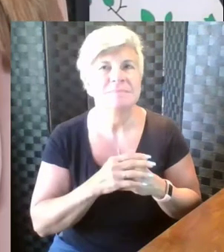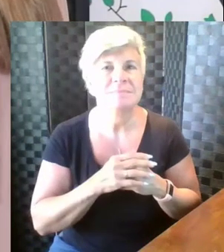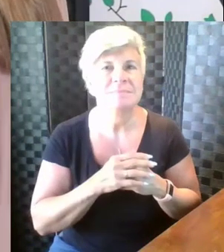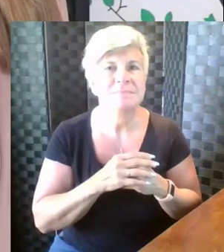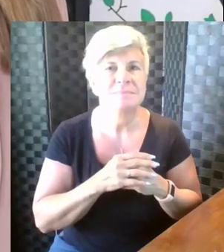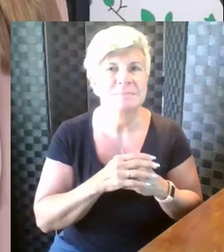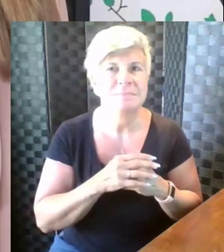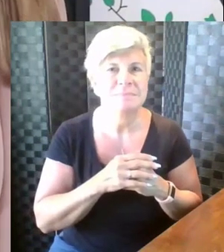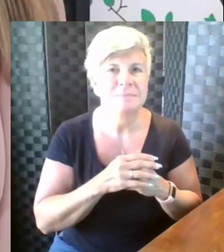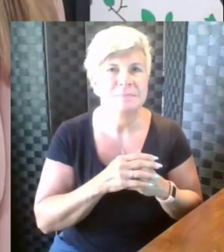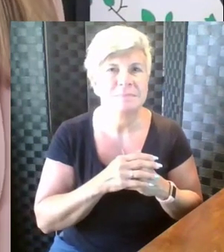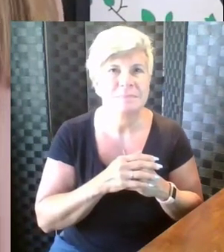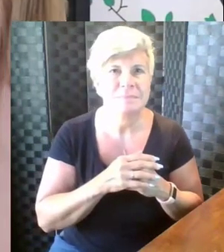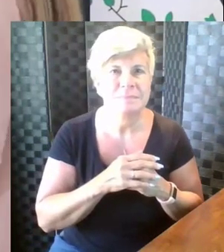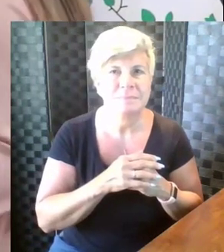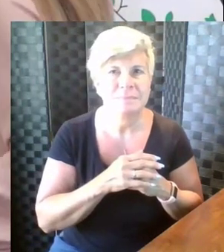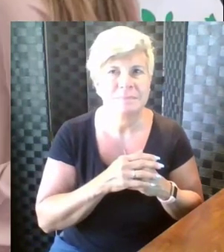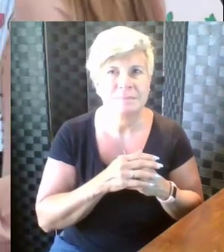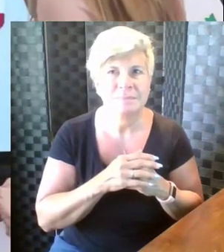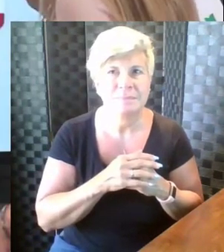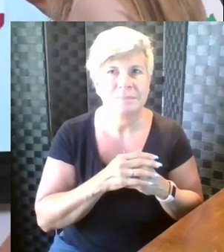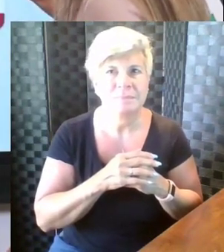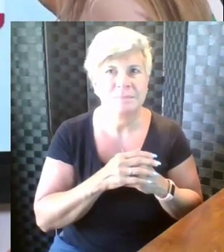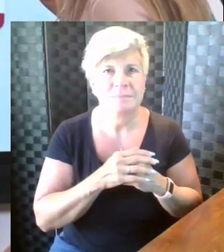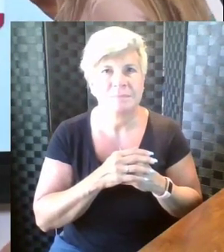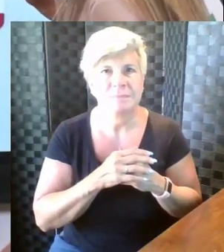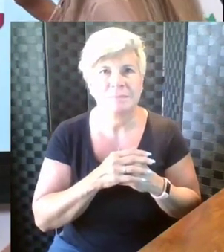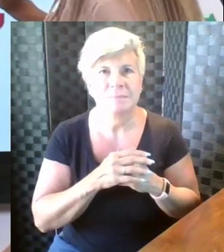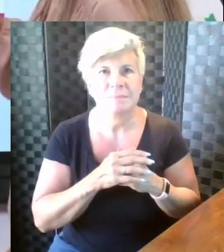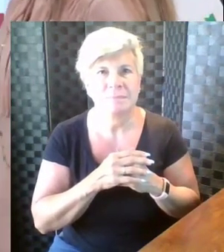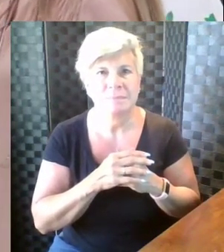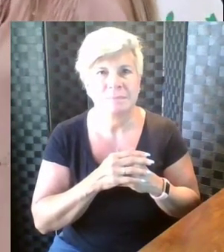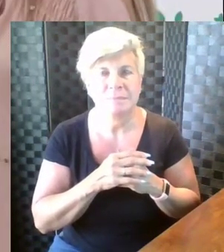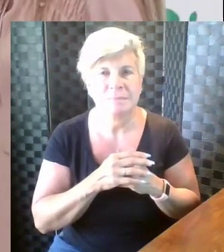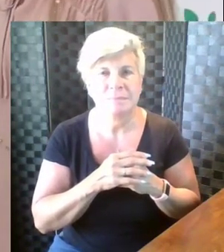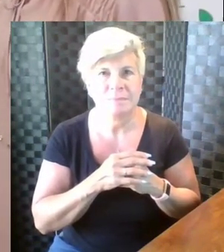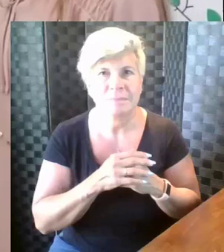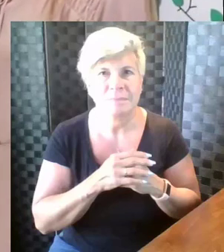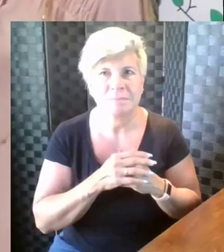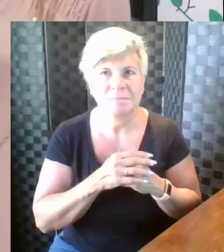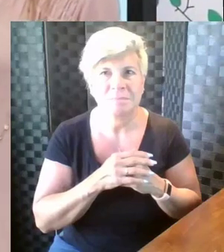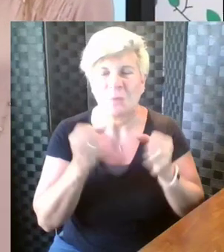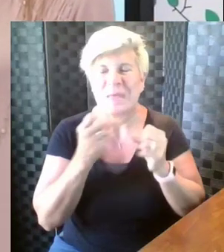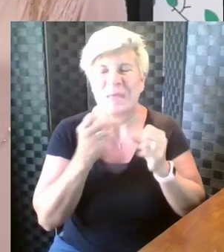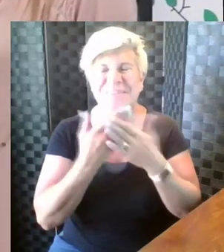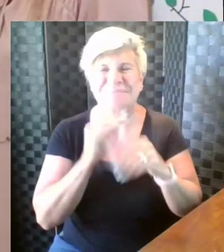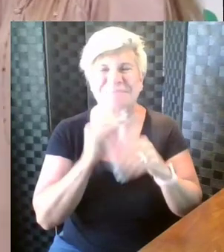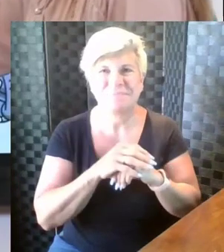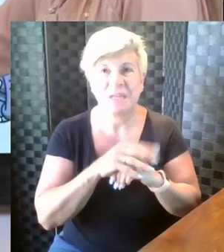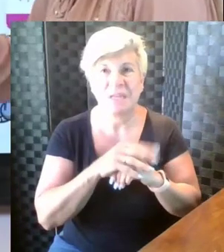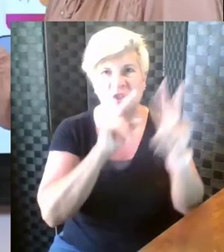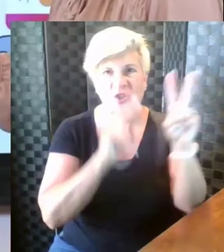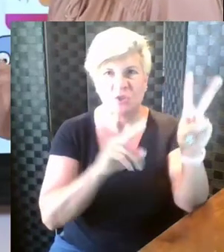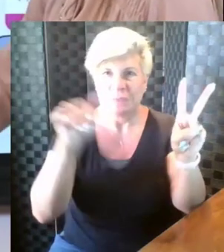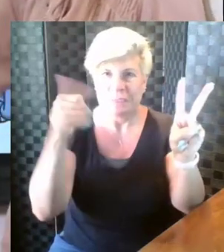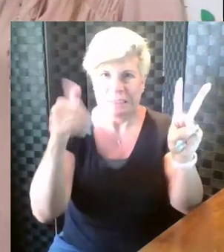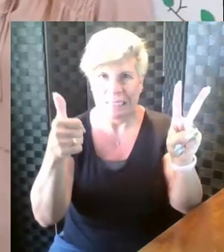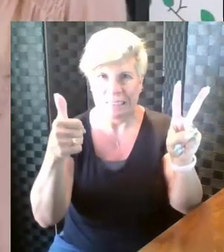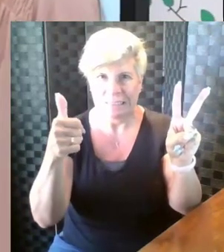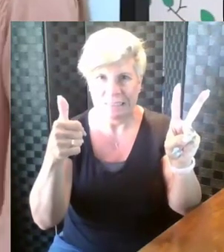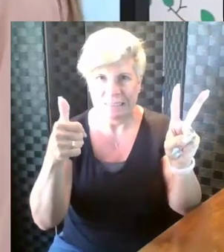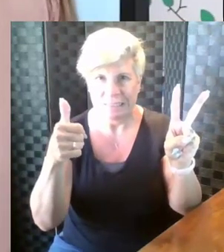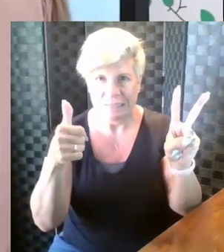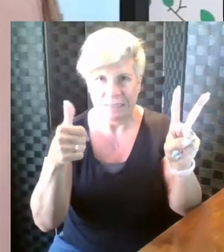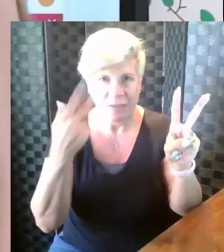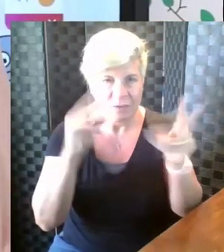Maybe. Oh, that's even better. Okay. Learned a new trick. Let's look at this one. 2 and 10. So